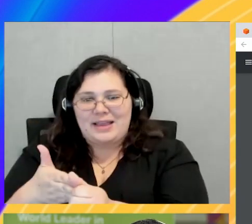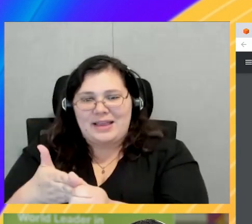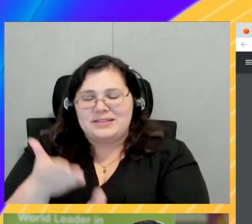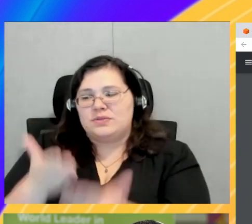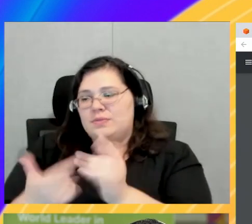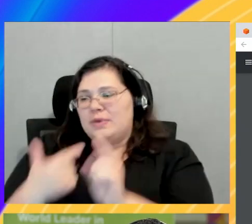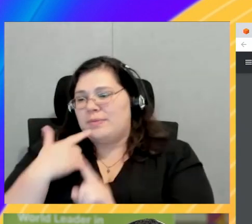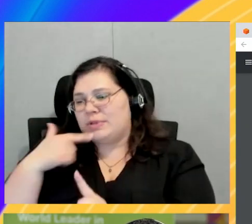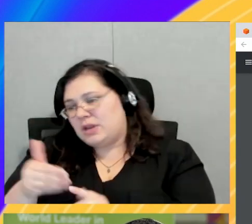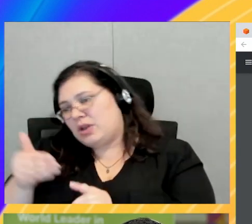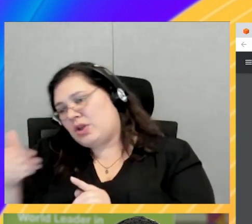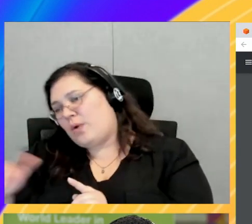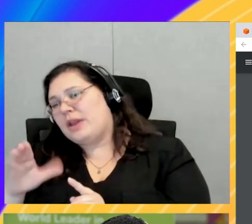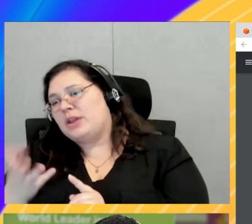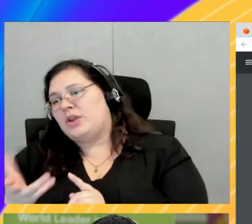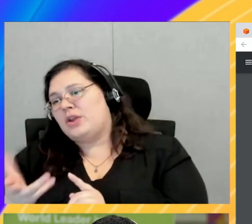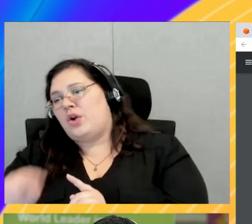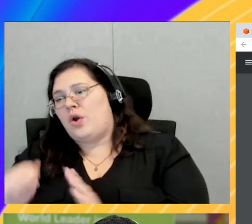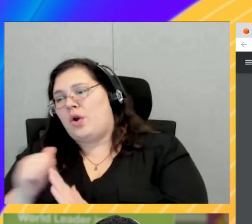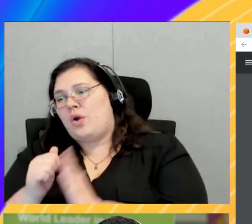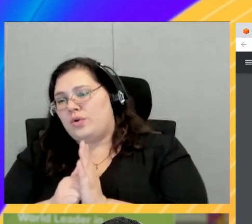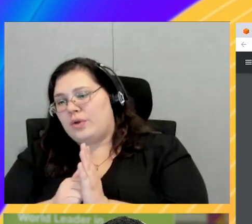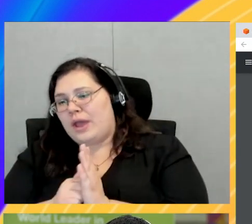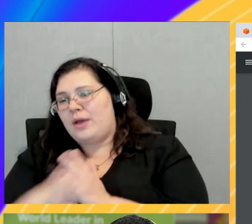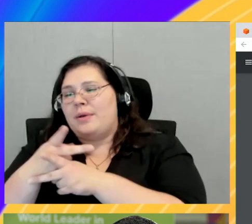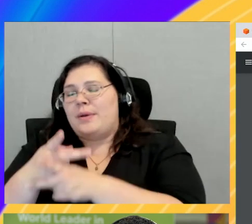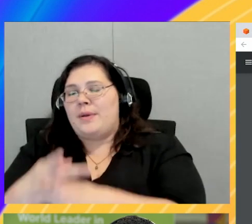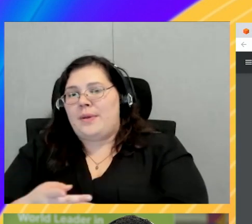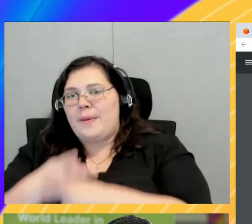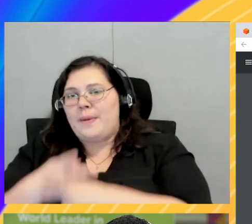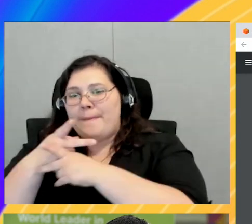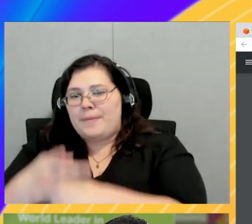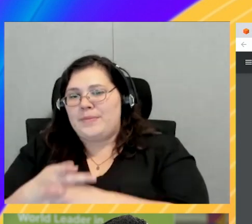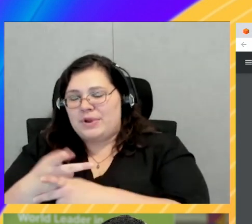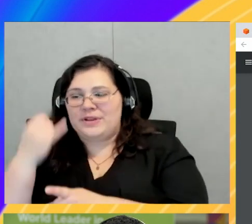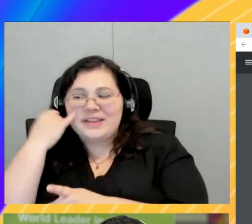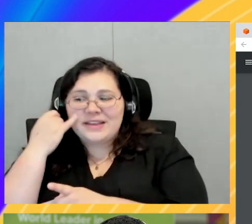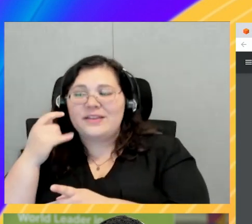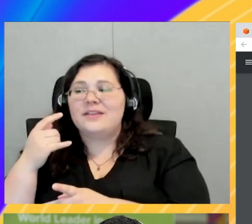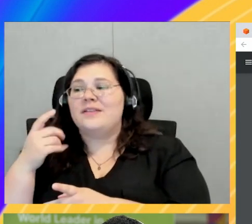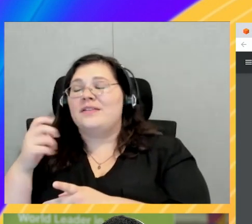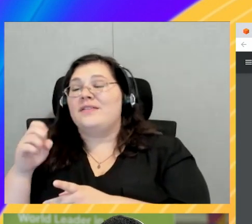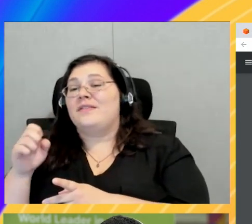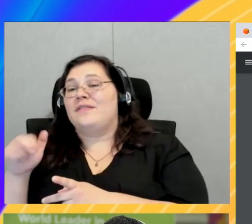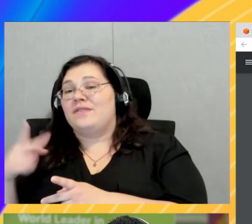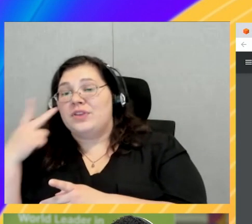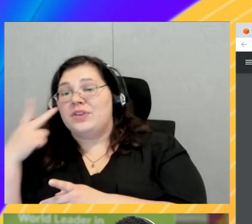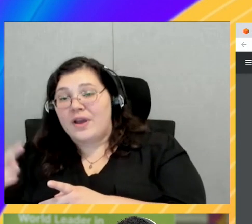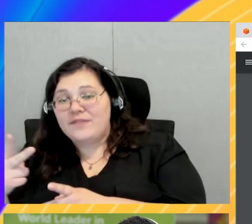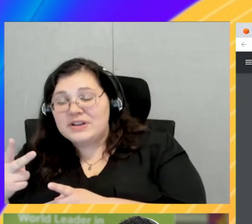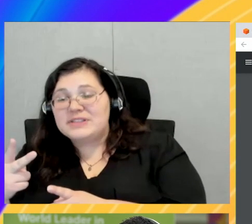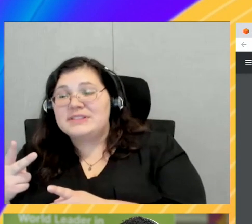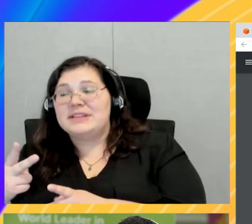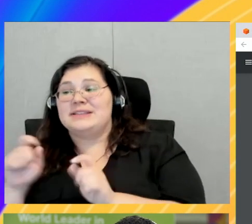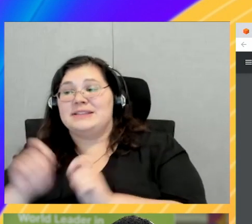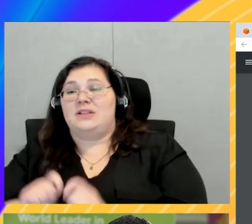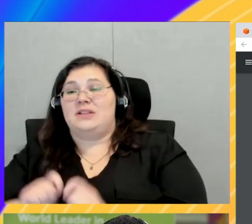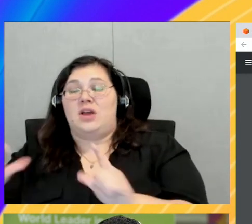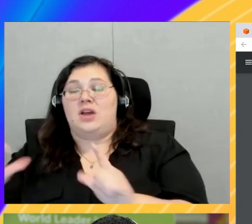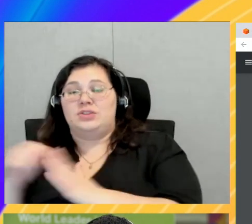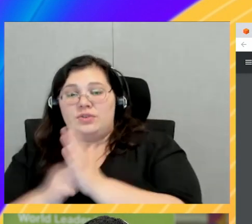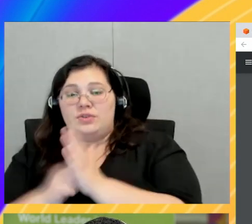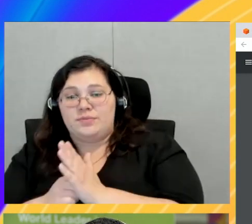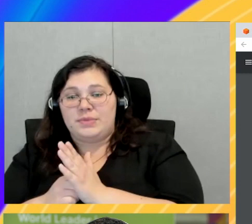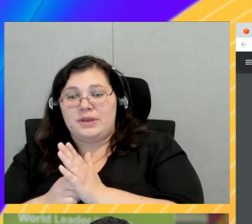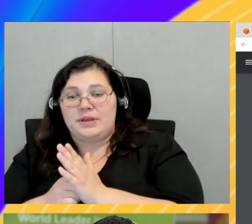but be very careful. If you ever see anything that's launching it in your own account, be aware of cost, okay? So the guide's going to do a really good job of walking you through